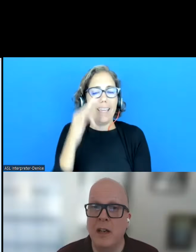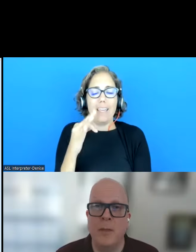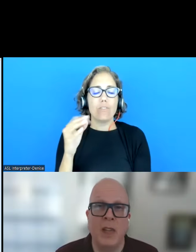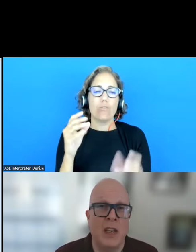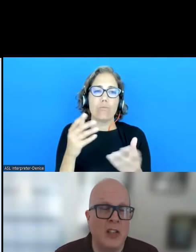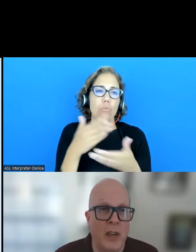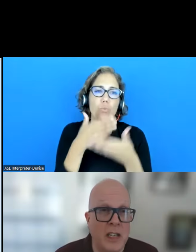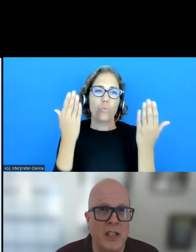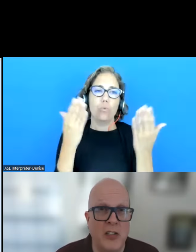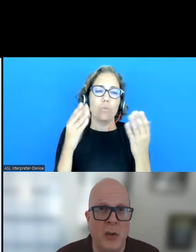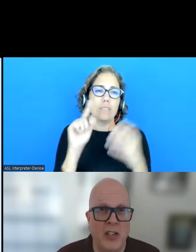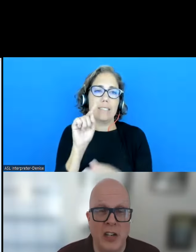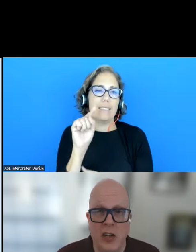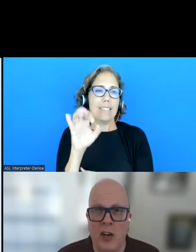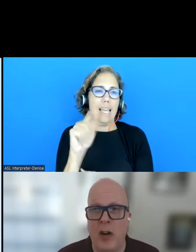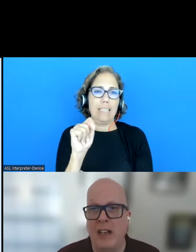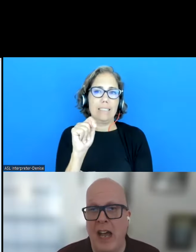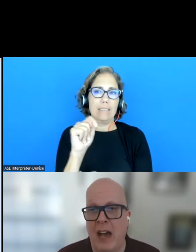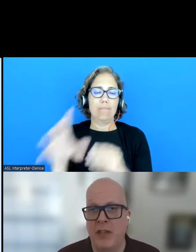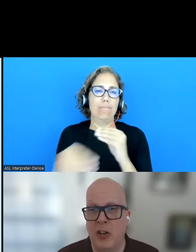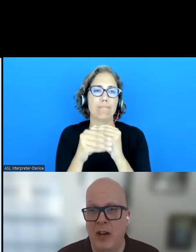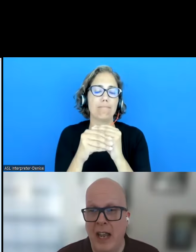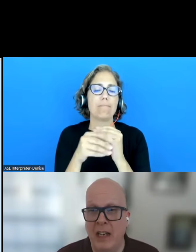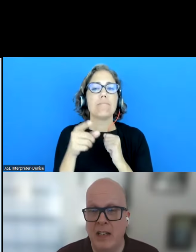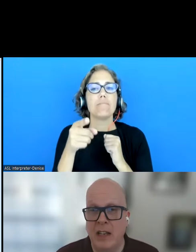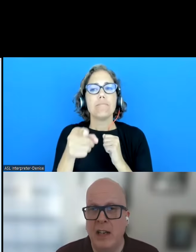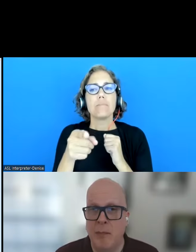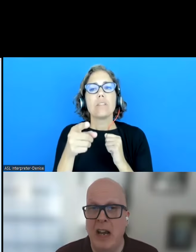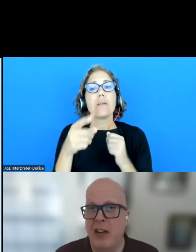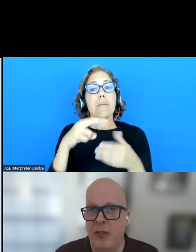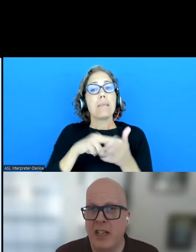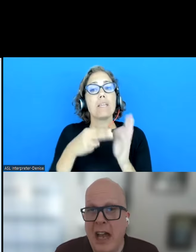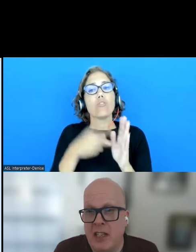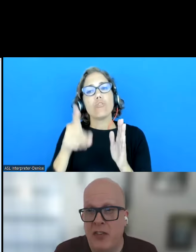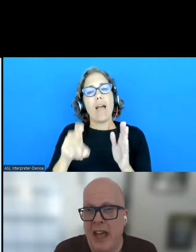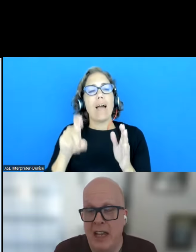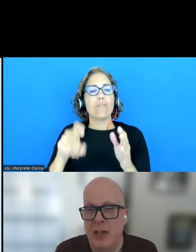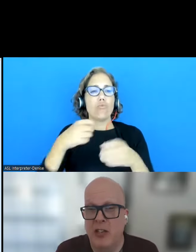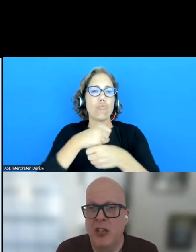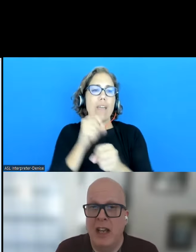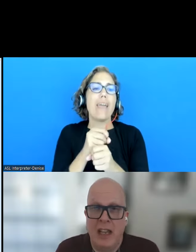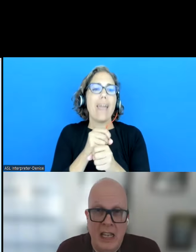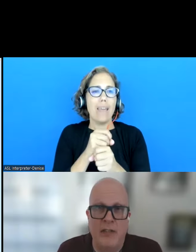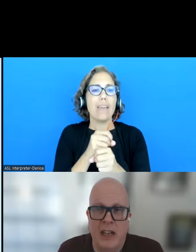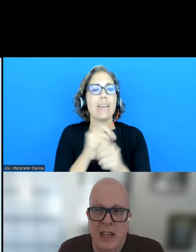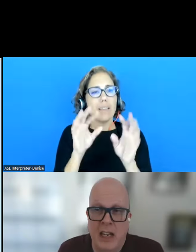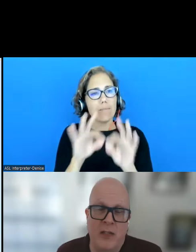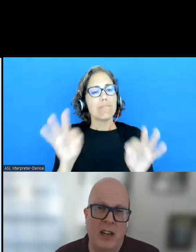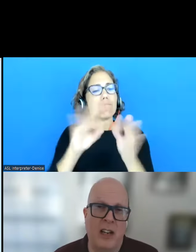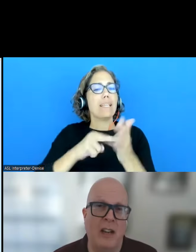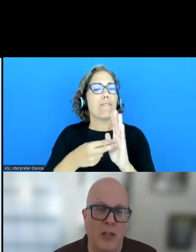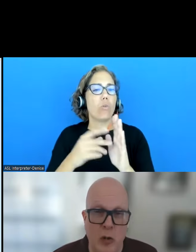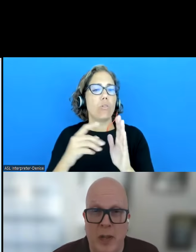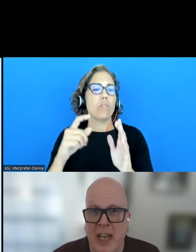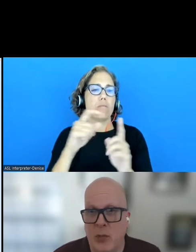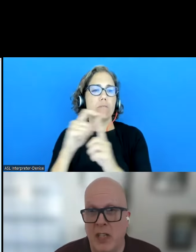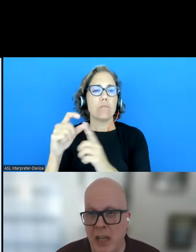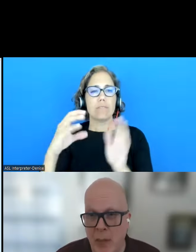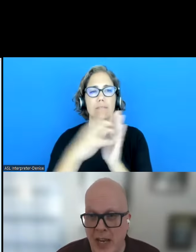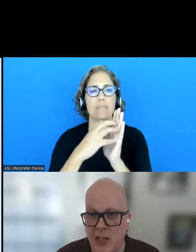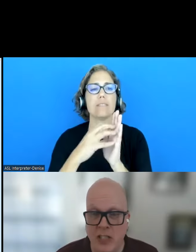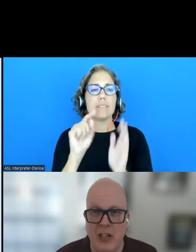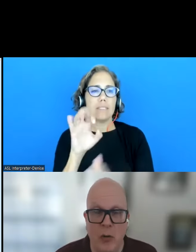it. So in this situation, you're going to have to create meaningful text for that image, even if it